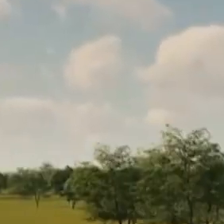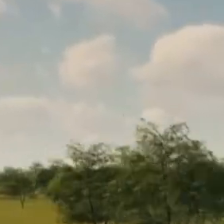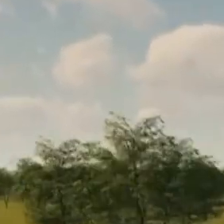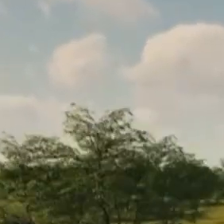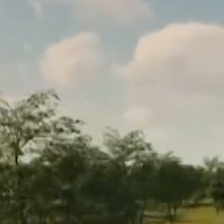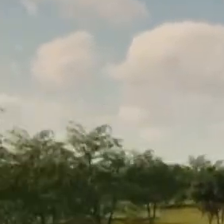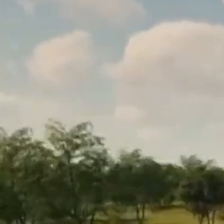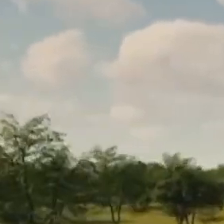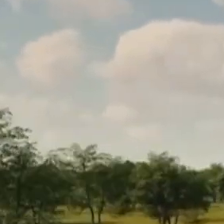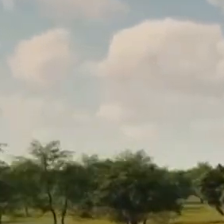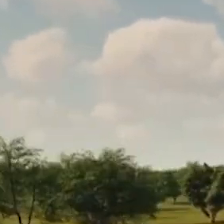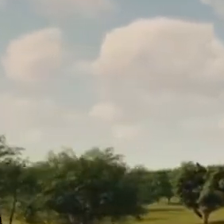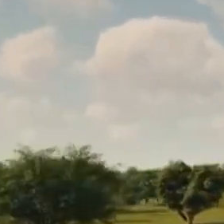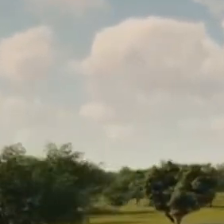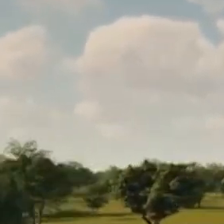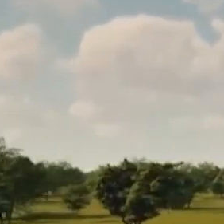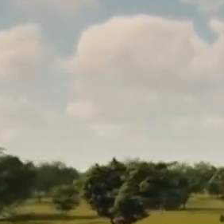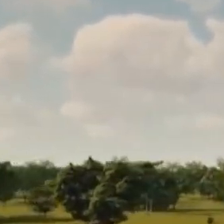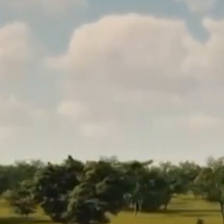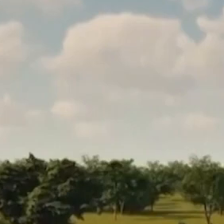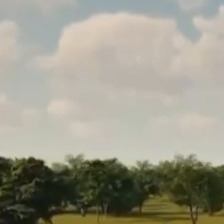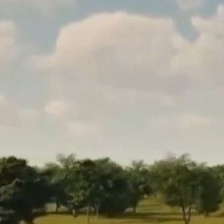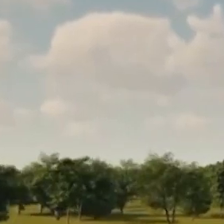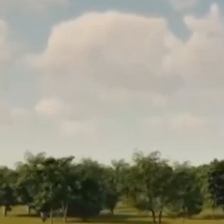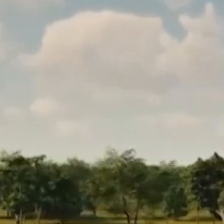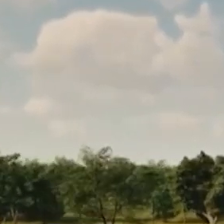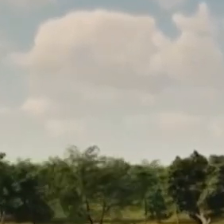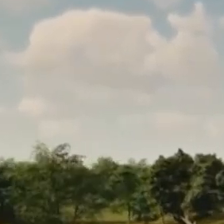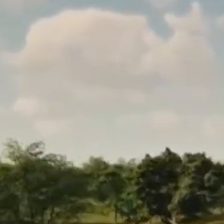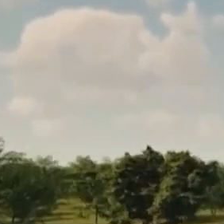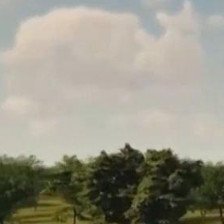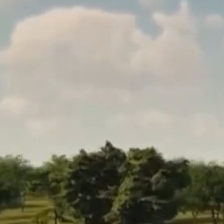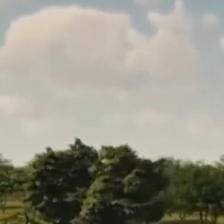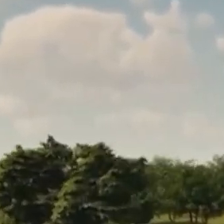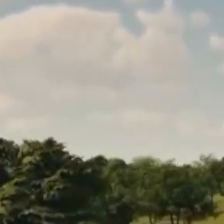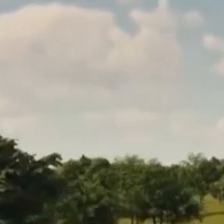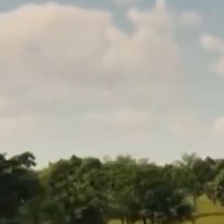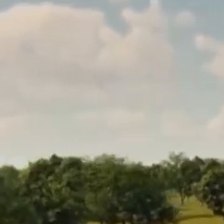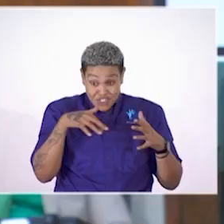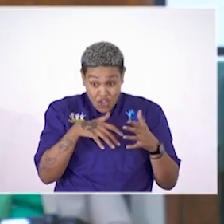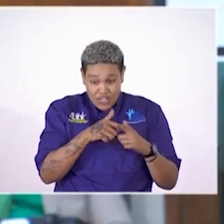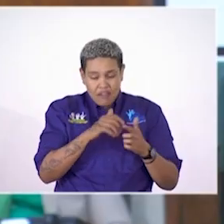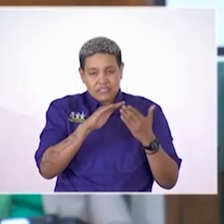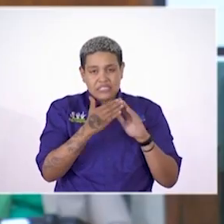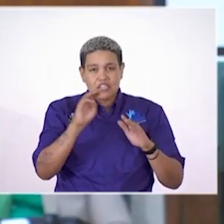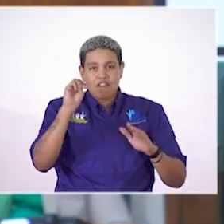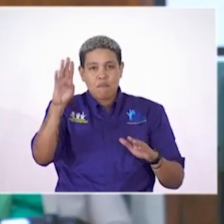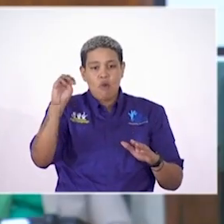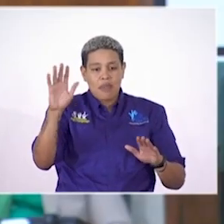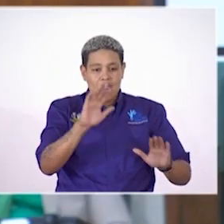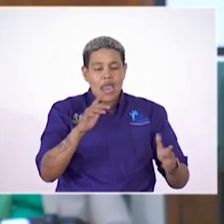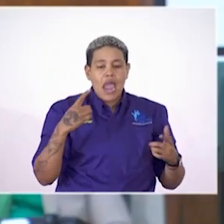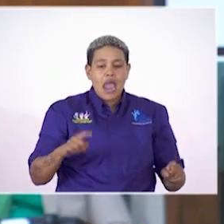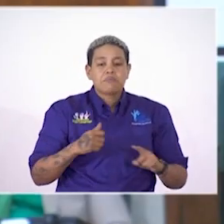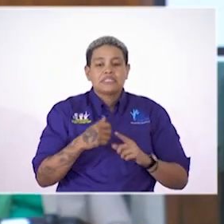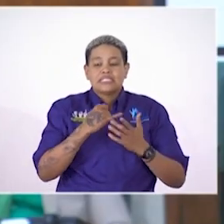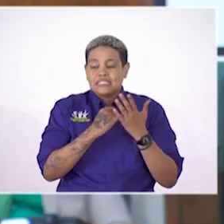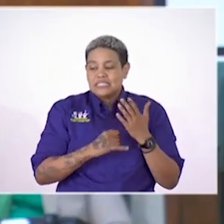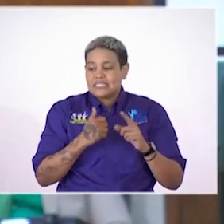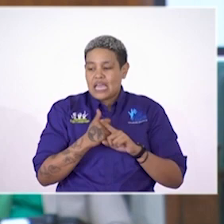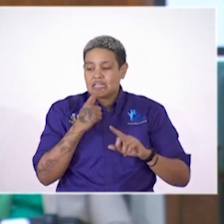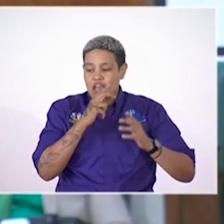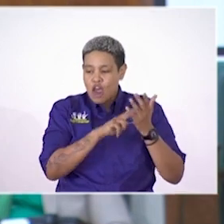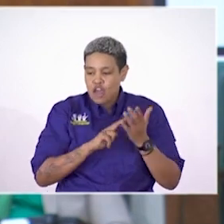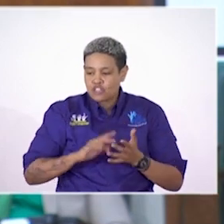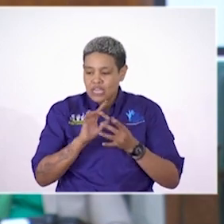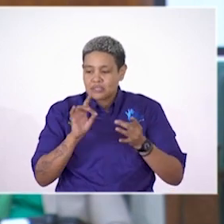of West Green Avenue and Barnett Street, and a drainage study of this city of Montego Bay. The design-build contract